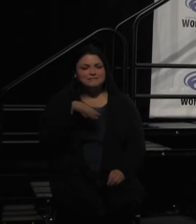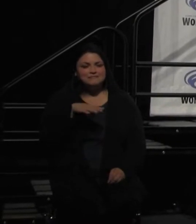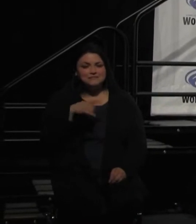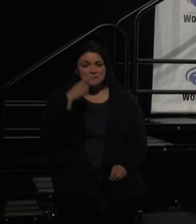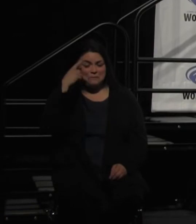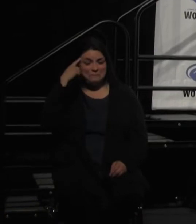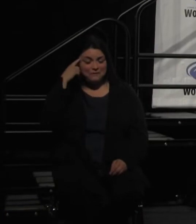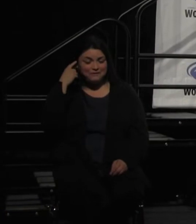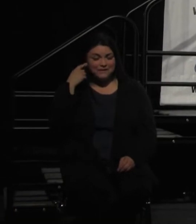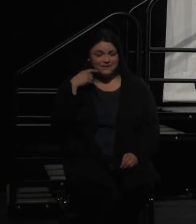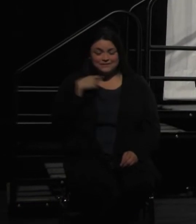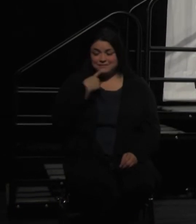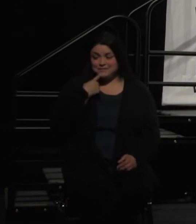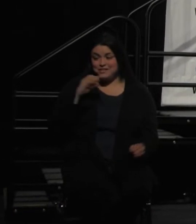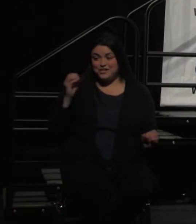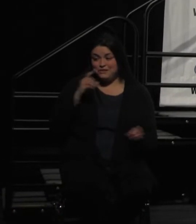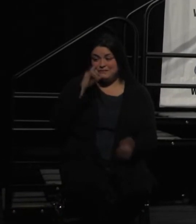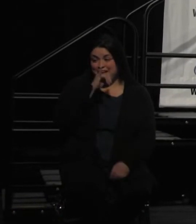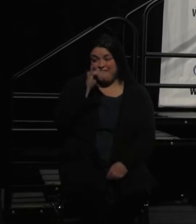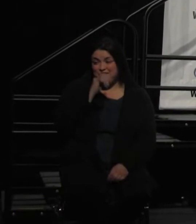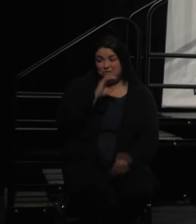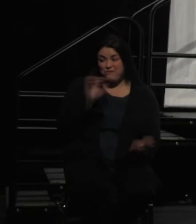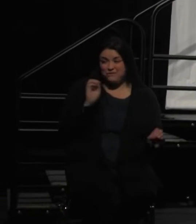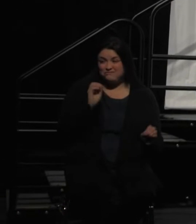do you think? I said, well, you didn't fool anybody. I'm